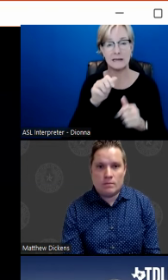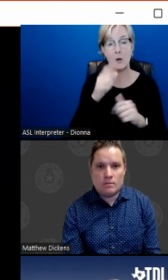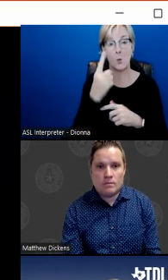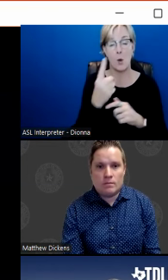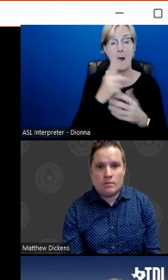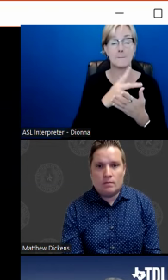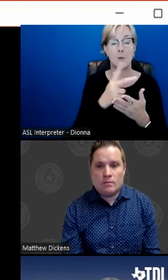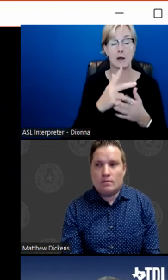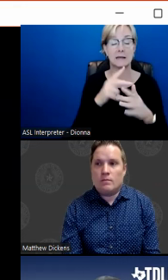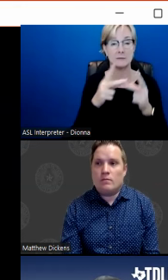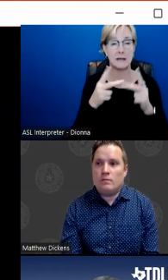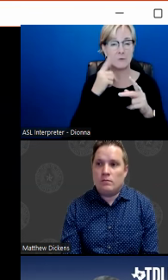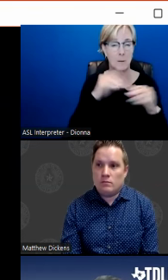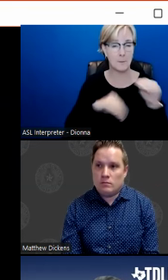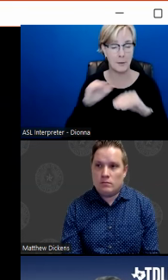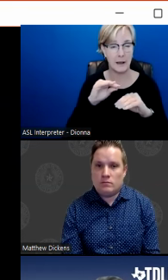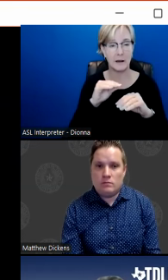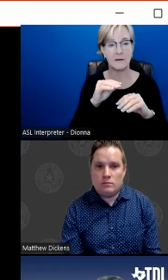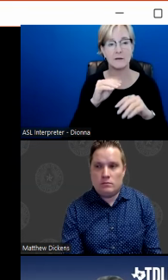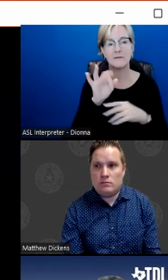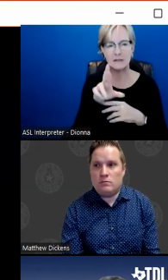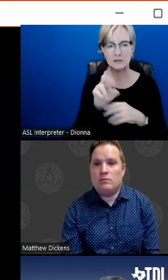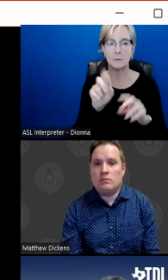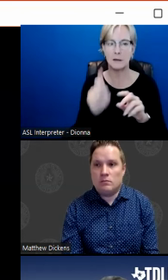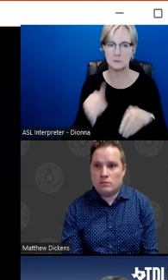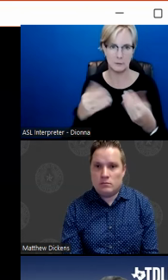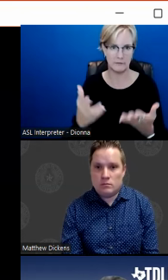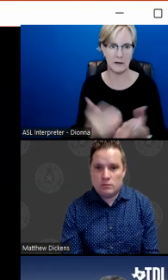mobility feature dwelling unit must be provided.